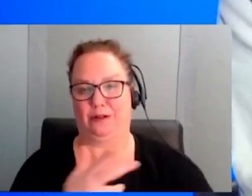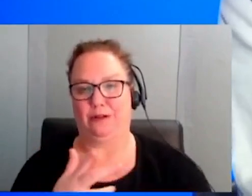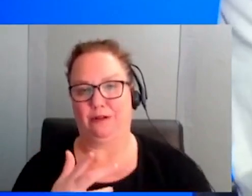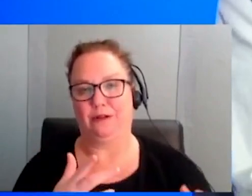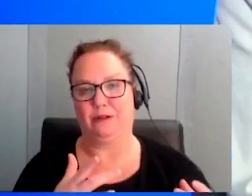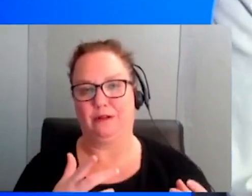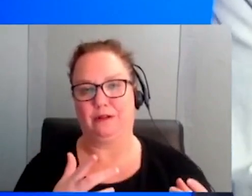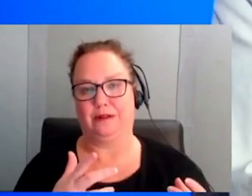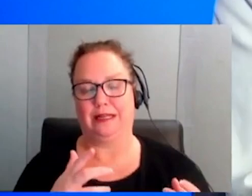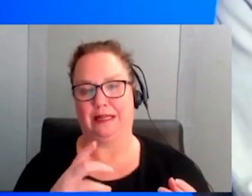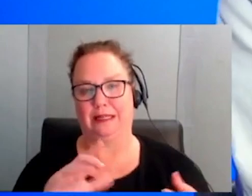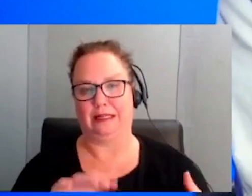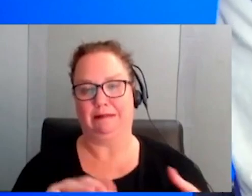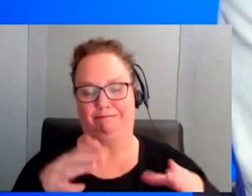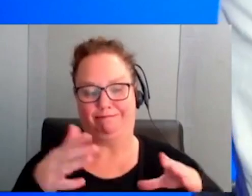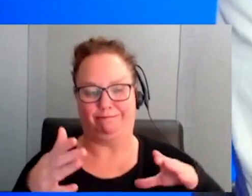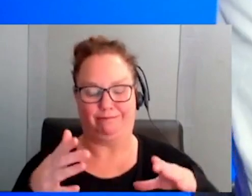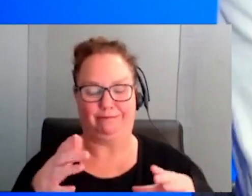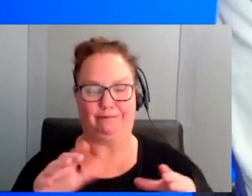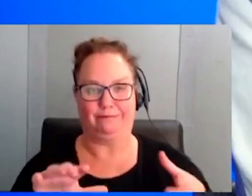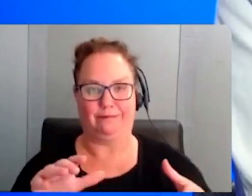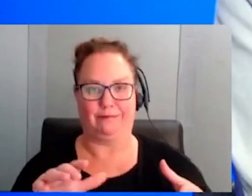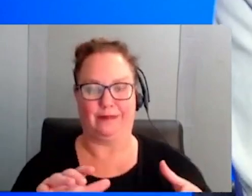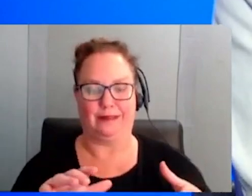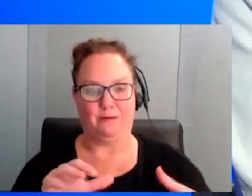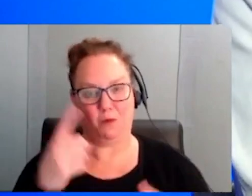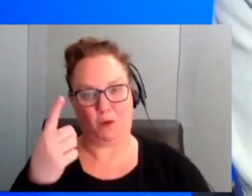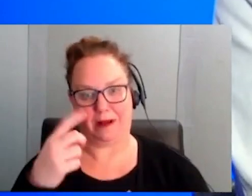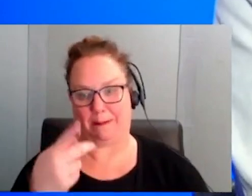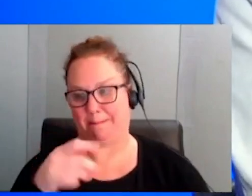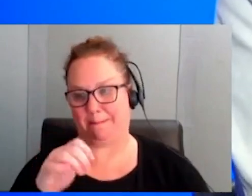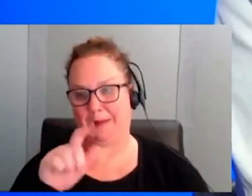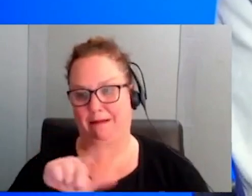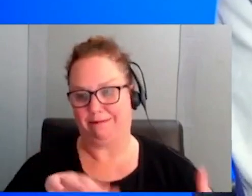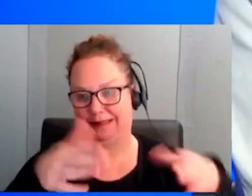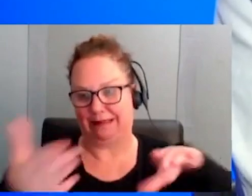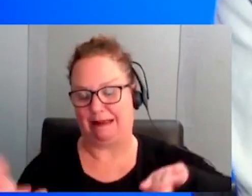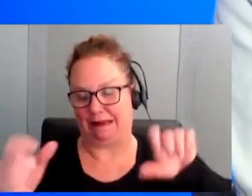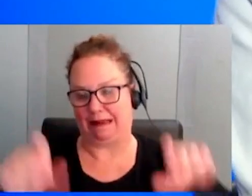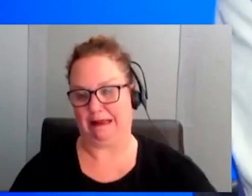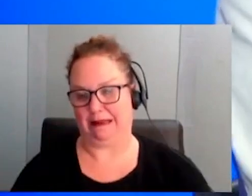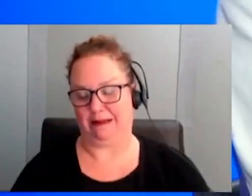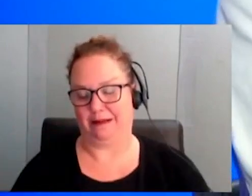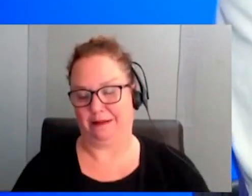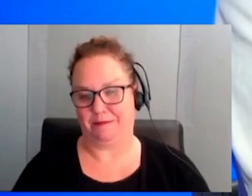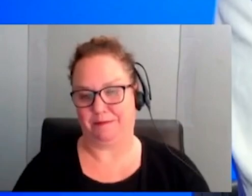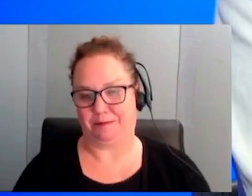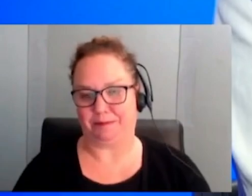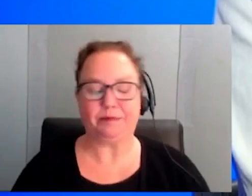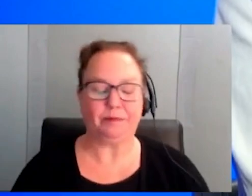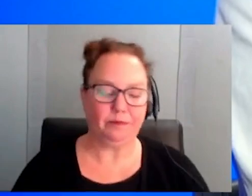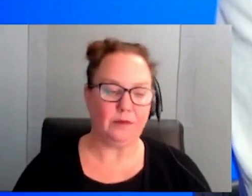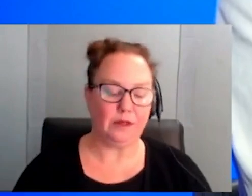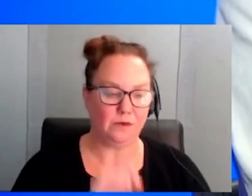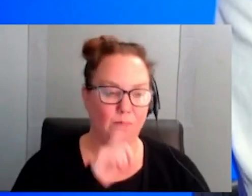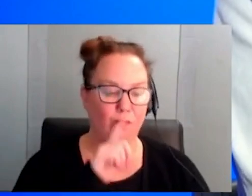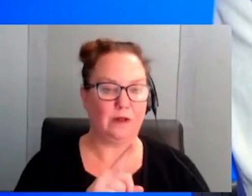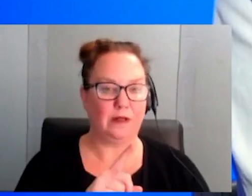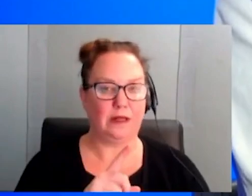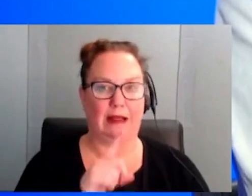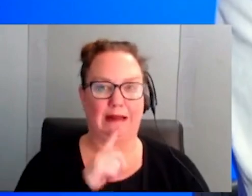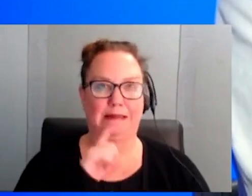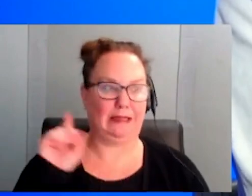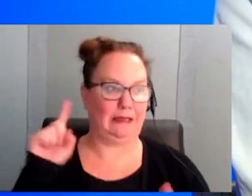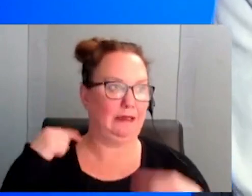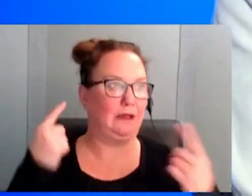fatal doses can be contained in those pills that you showed. And really, I'd say over the last year to